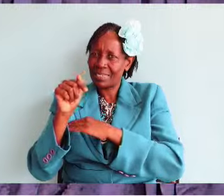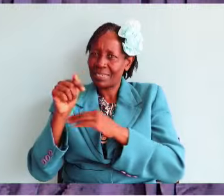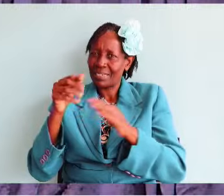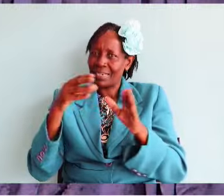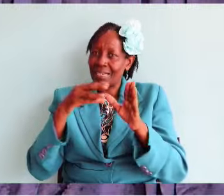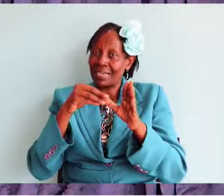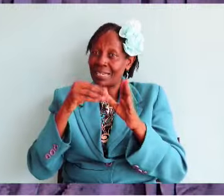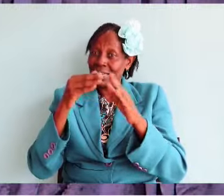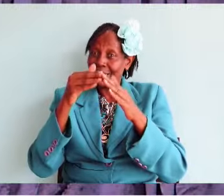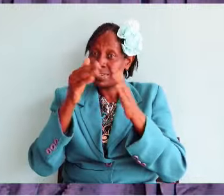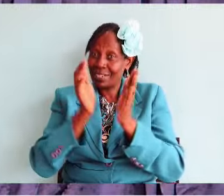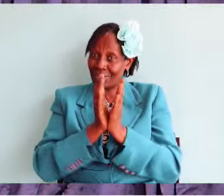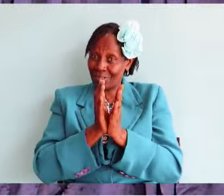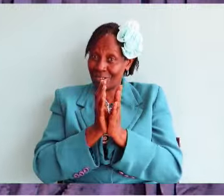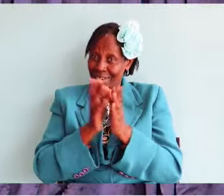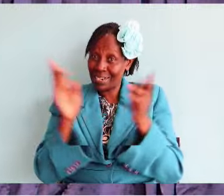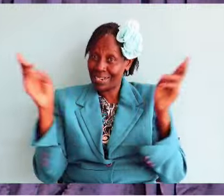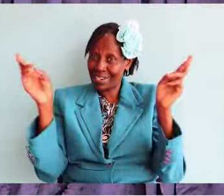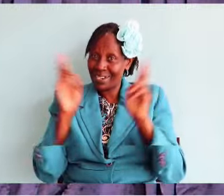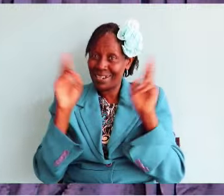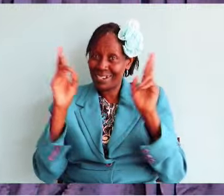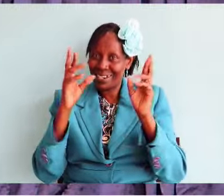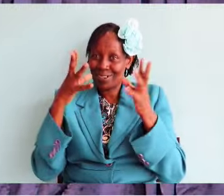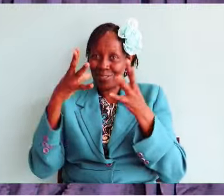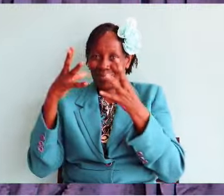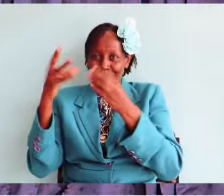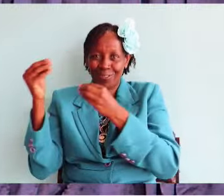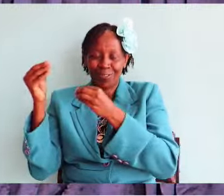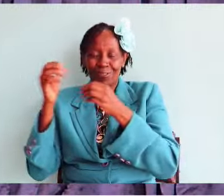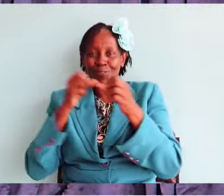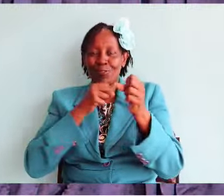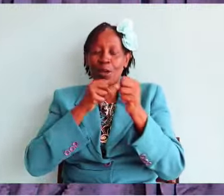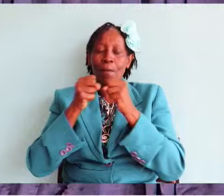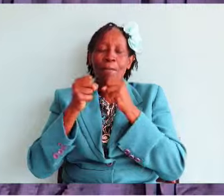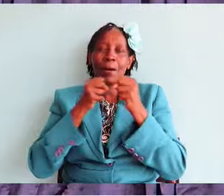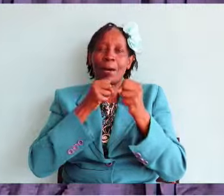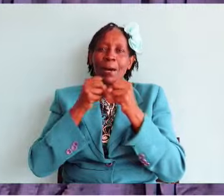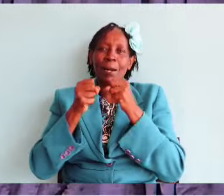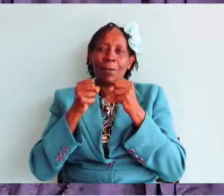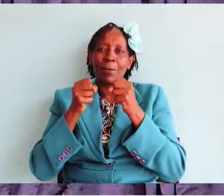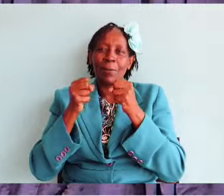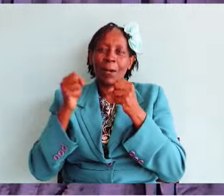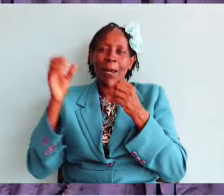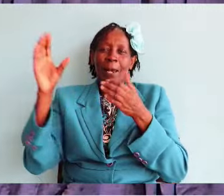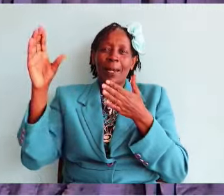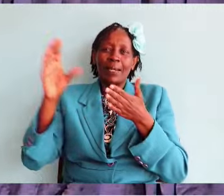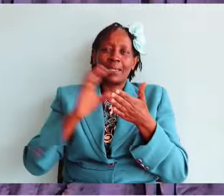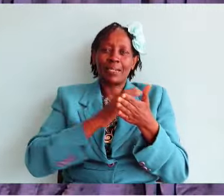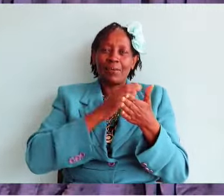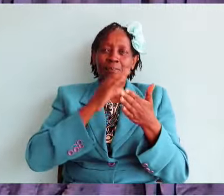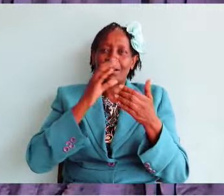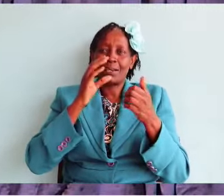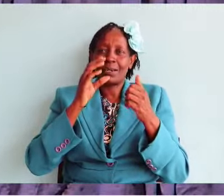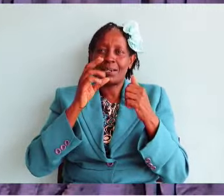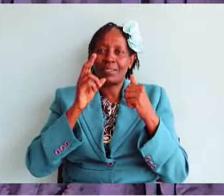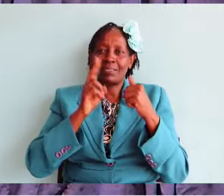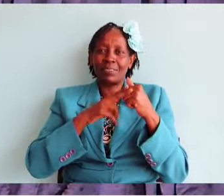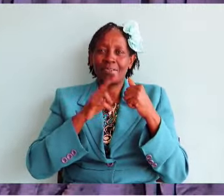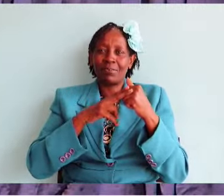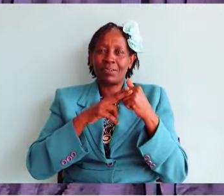ready to go into this battle. You see this now in chapter 7, verse 9 to verse